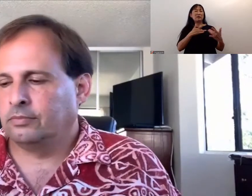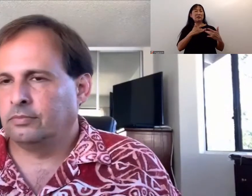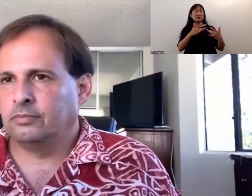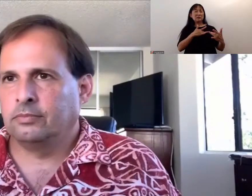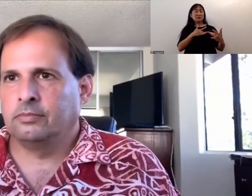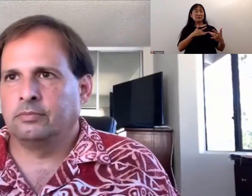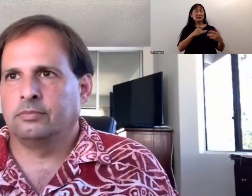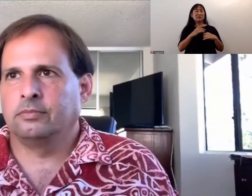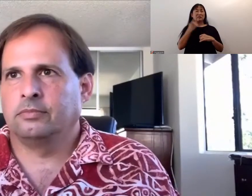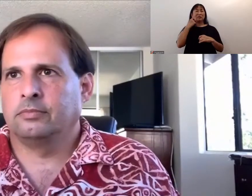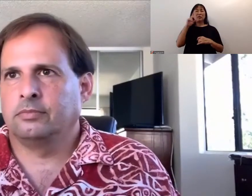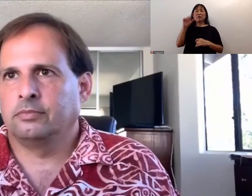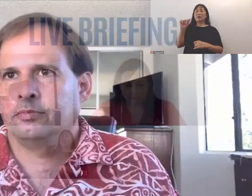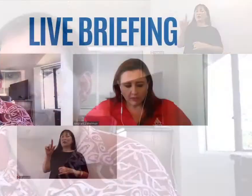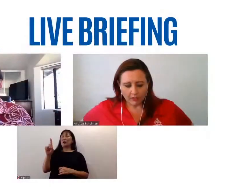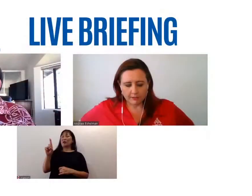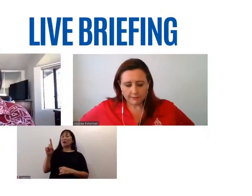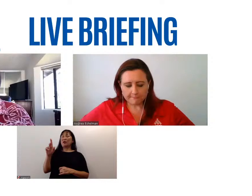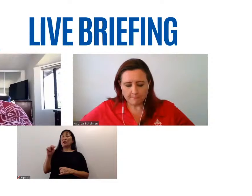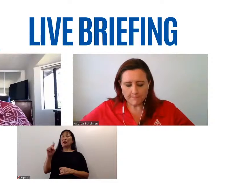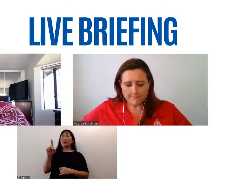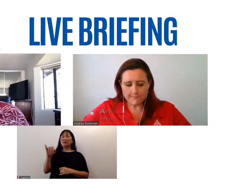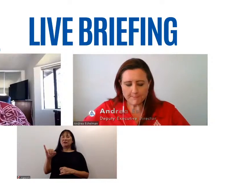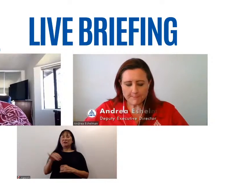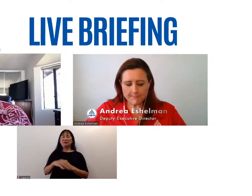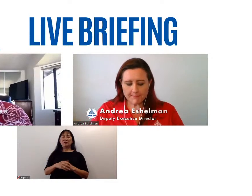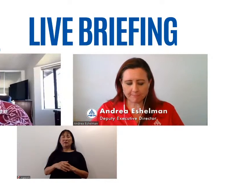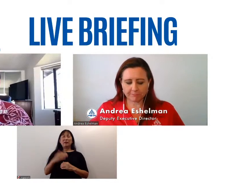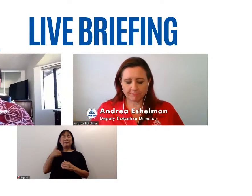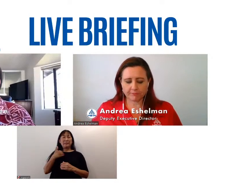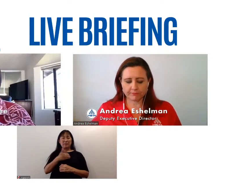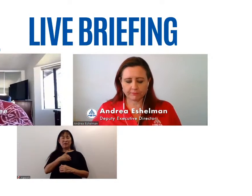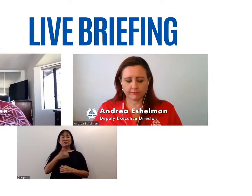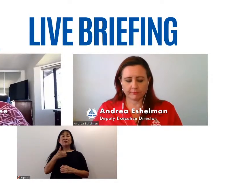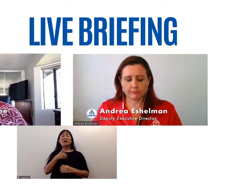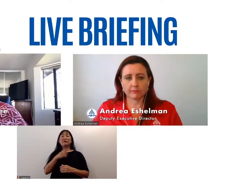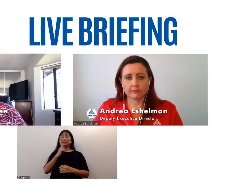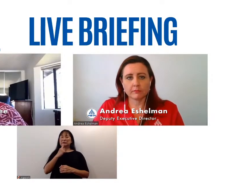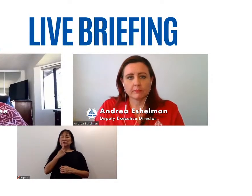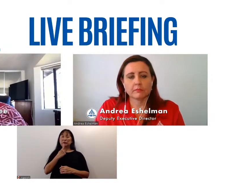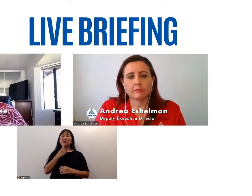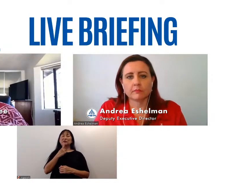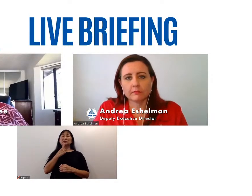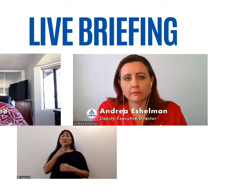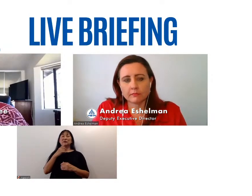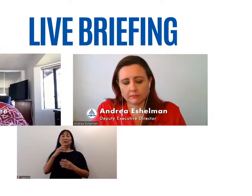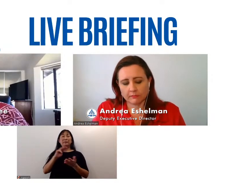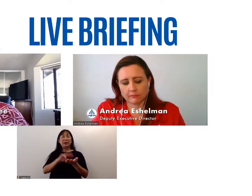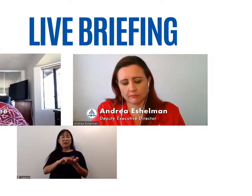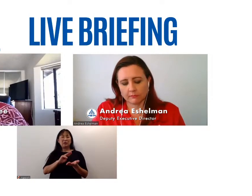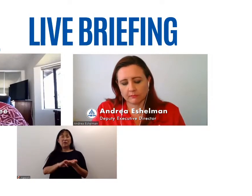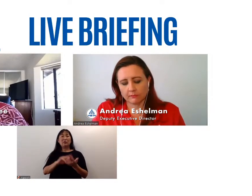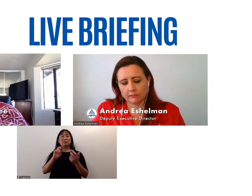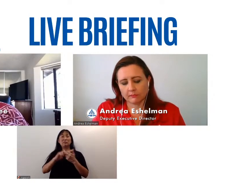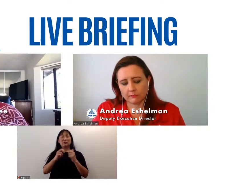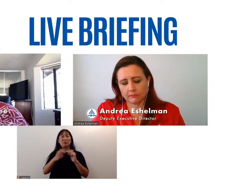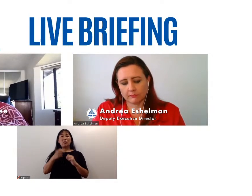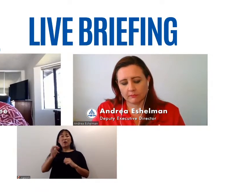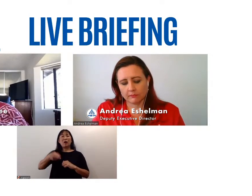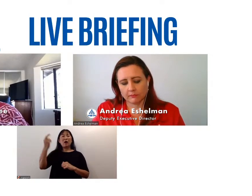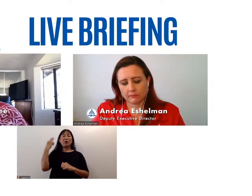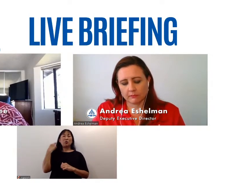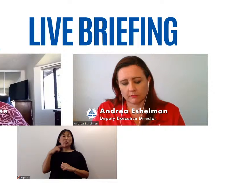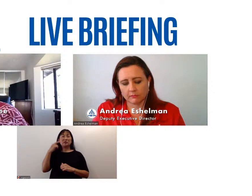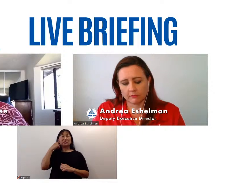Andrea. We have members who have serious underlying medical conditions and or are at higher risk for